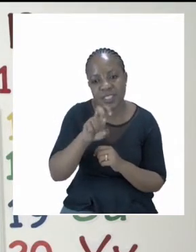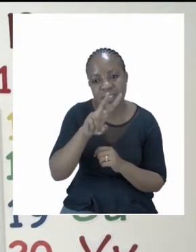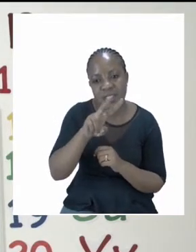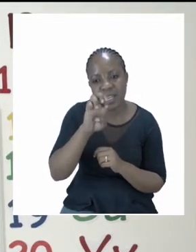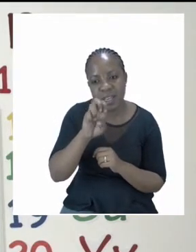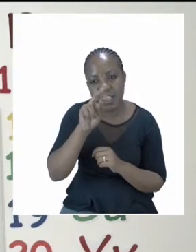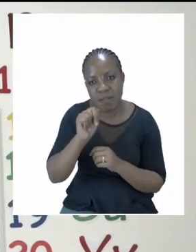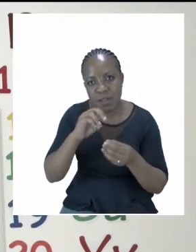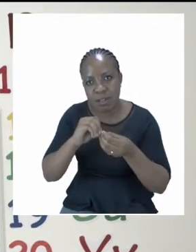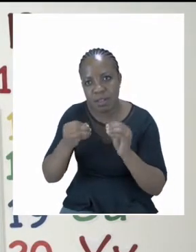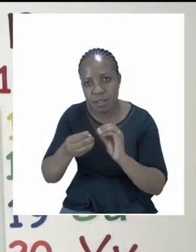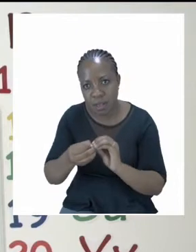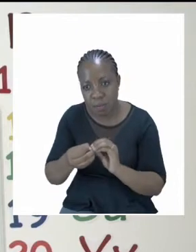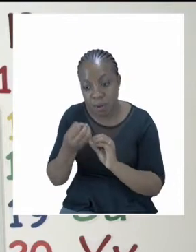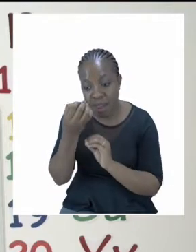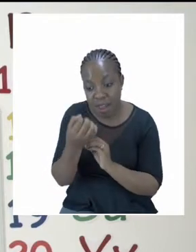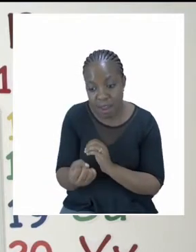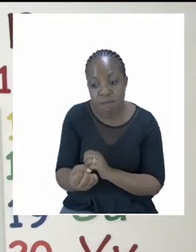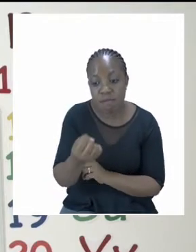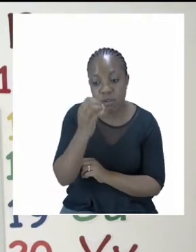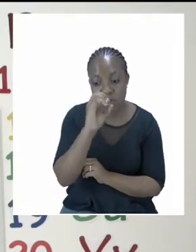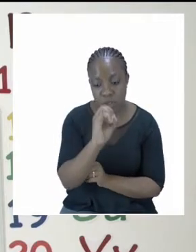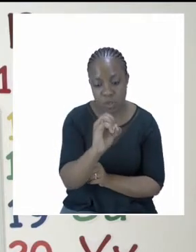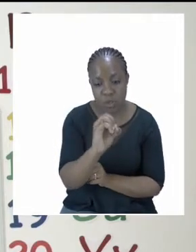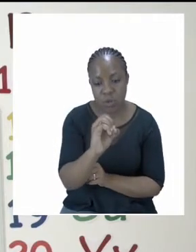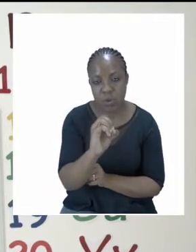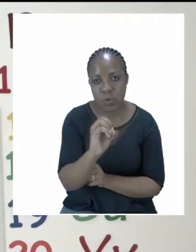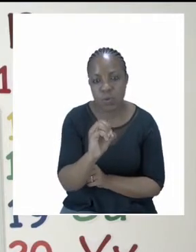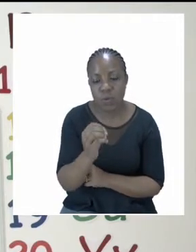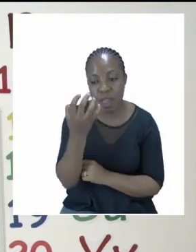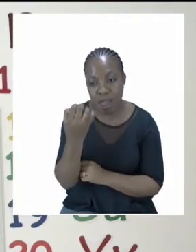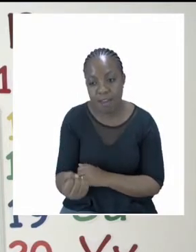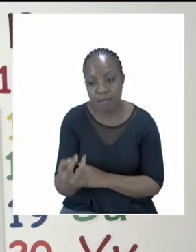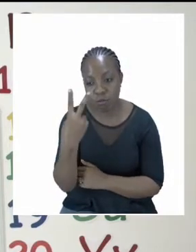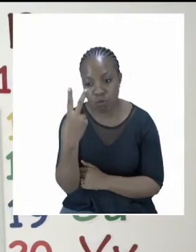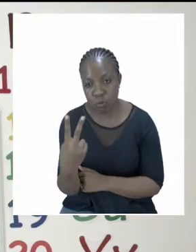that have a zero or a 2,